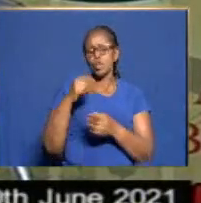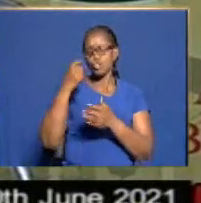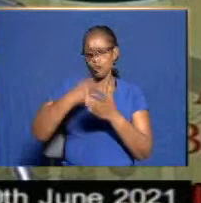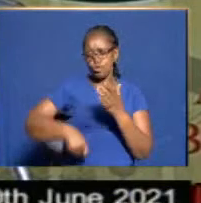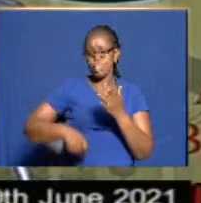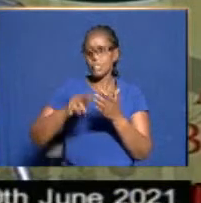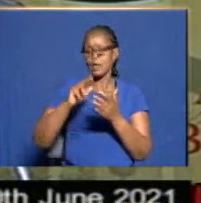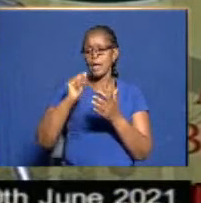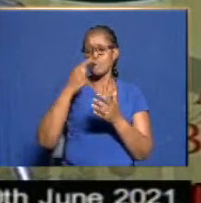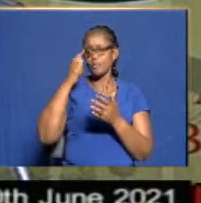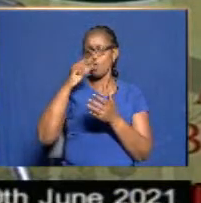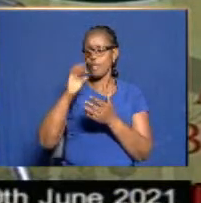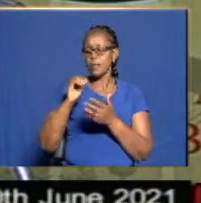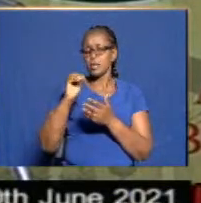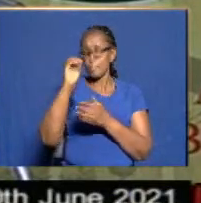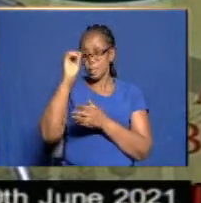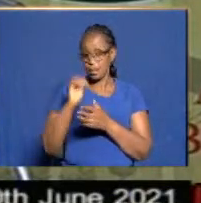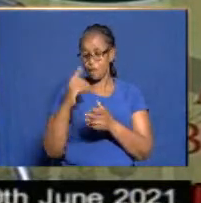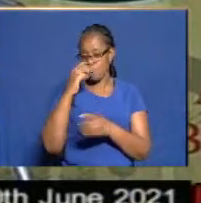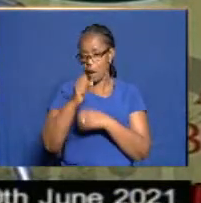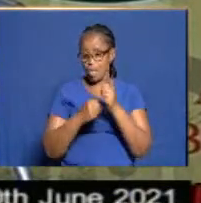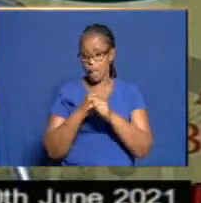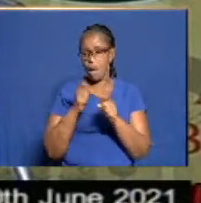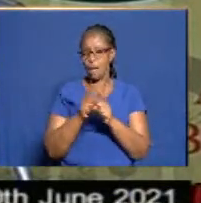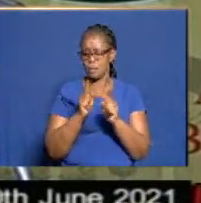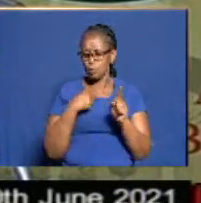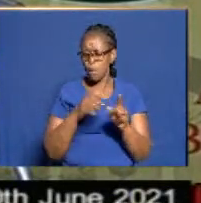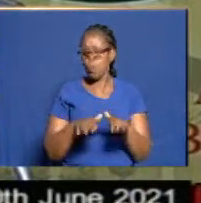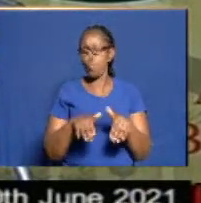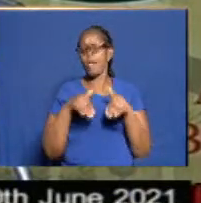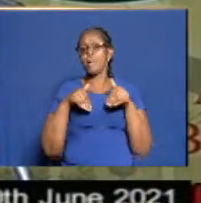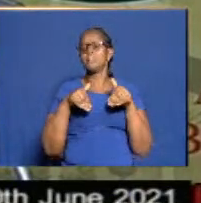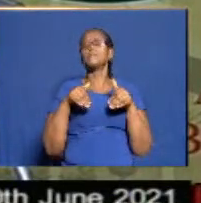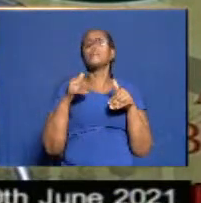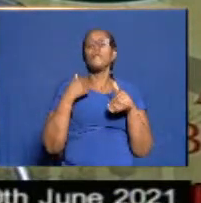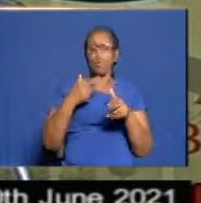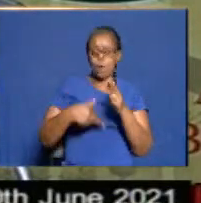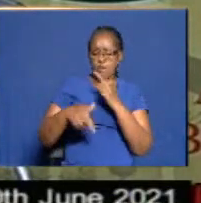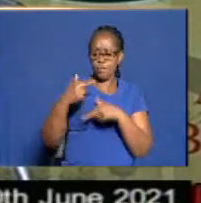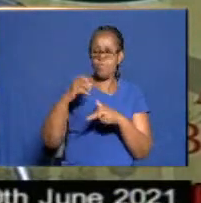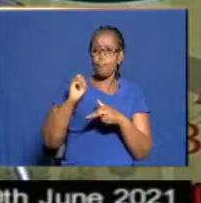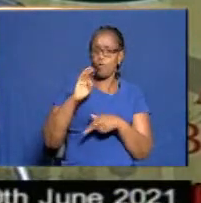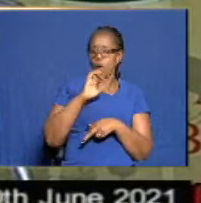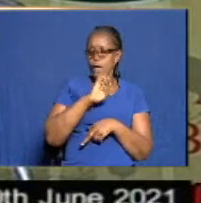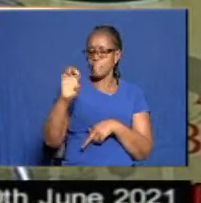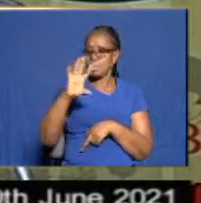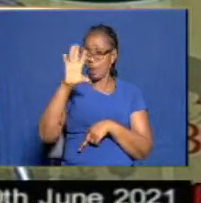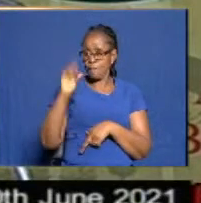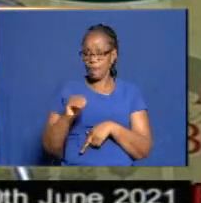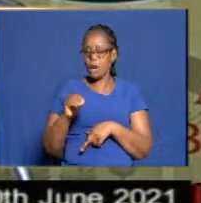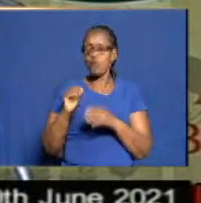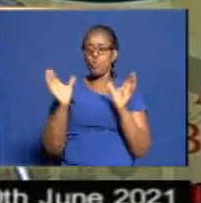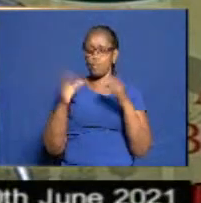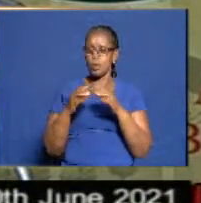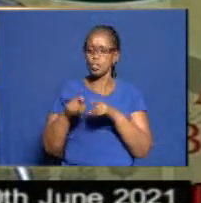for 1 year as we await the finalization of the review of the South African Community Common External